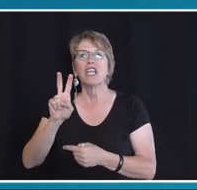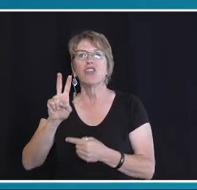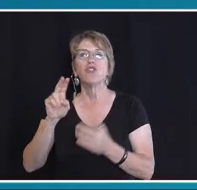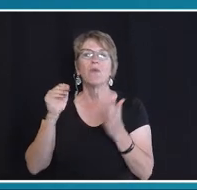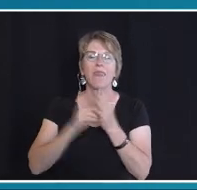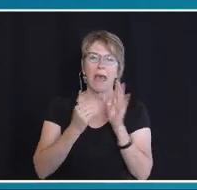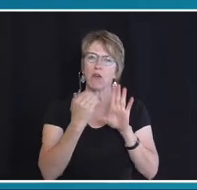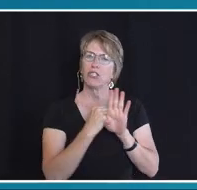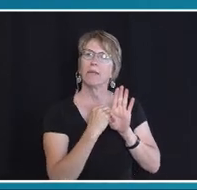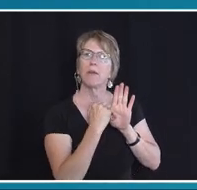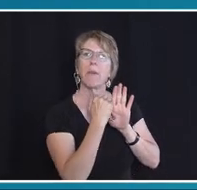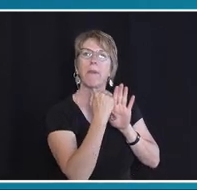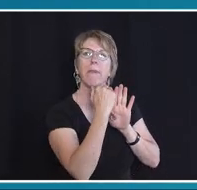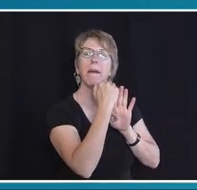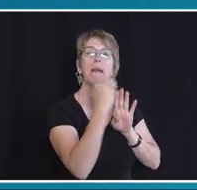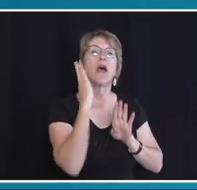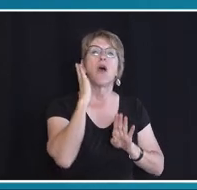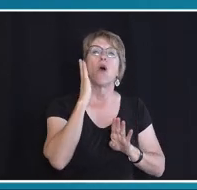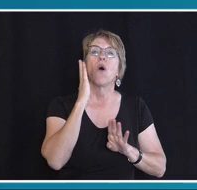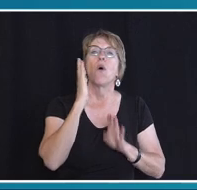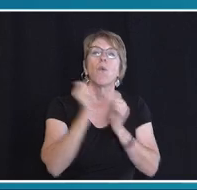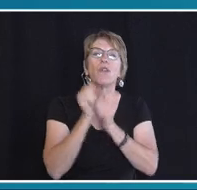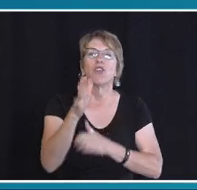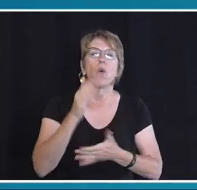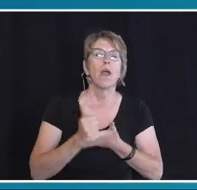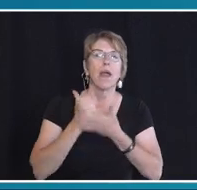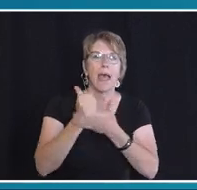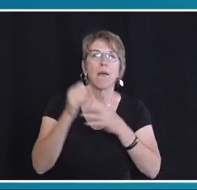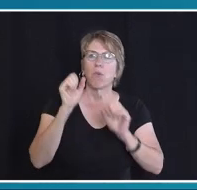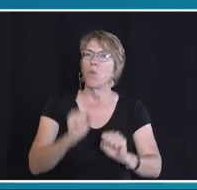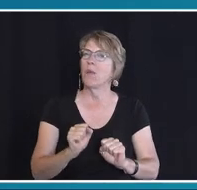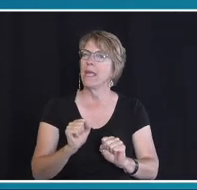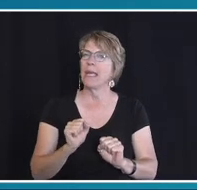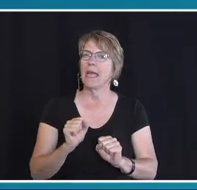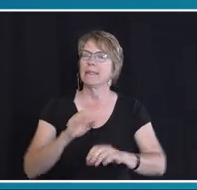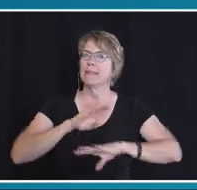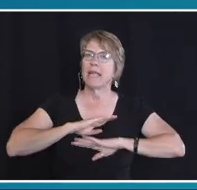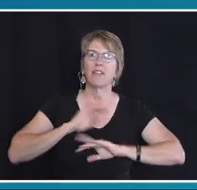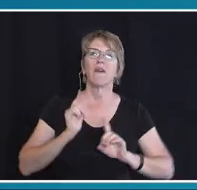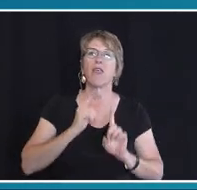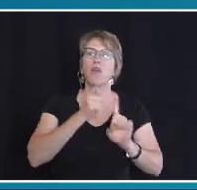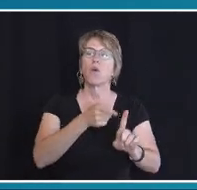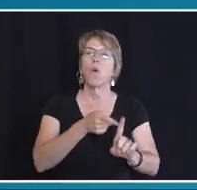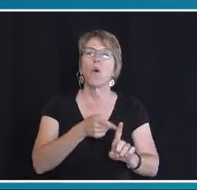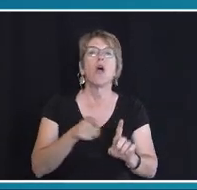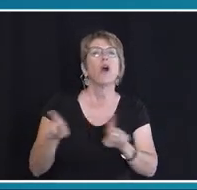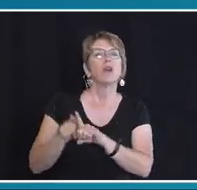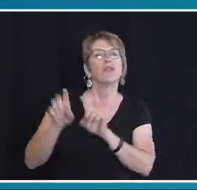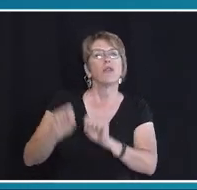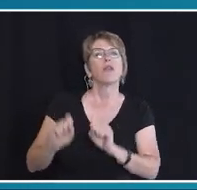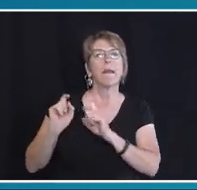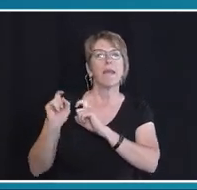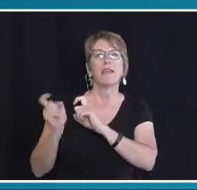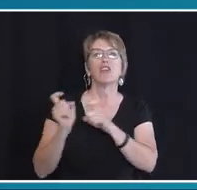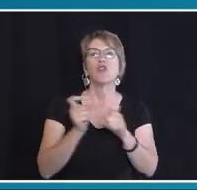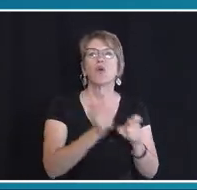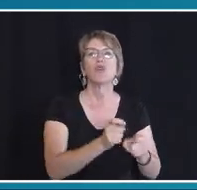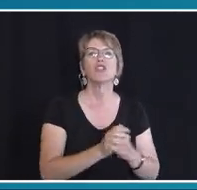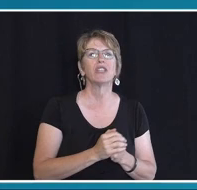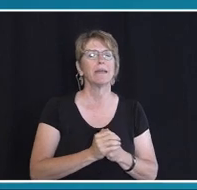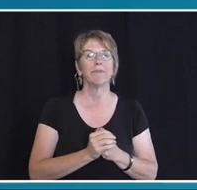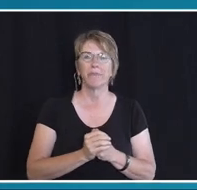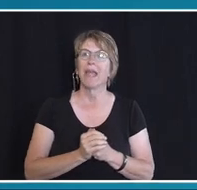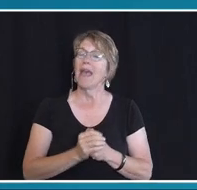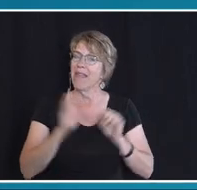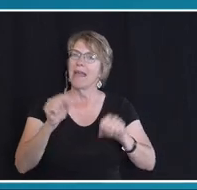your help, we can keep the energy going and reach that goal. We have an exciting opportunity for you to make a donation to make an